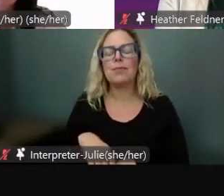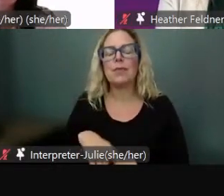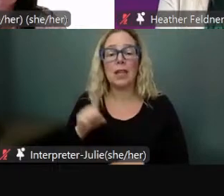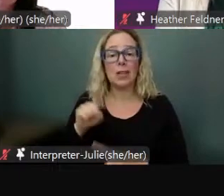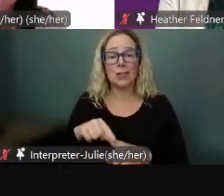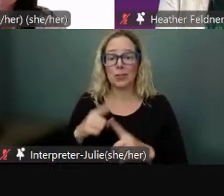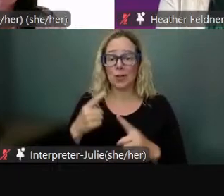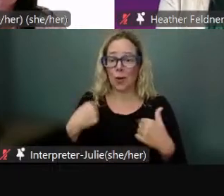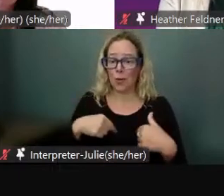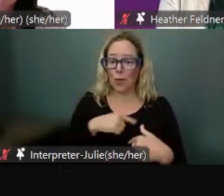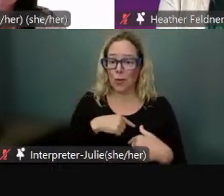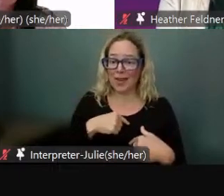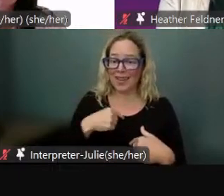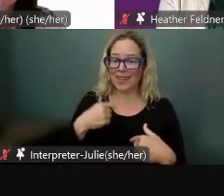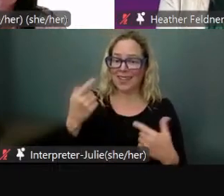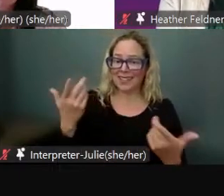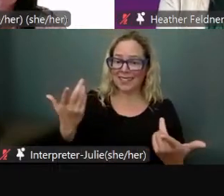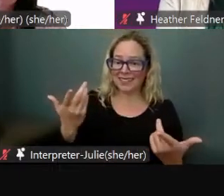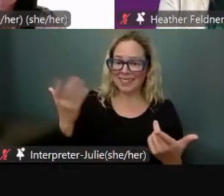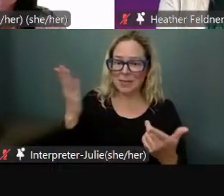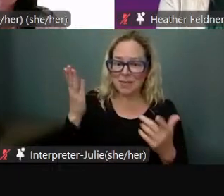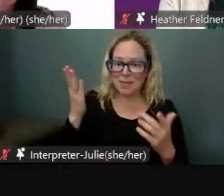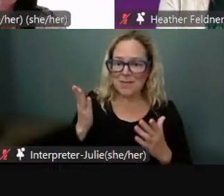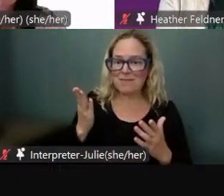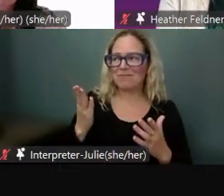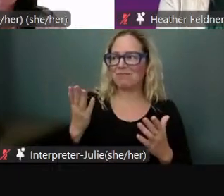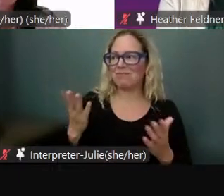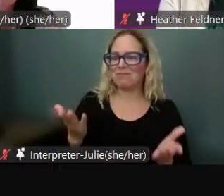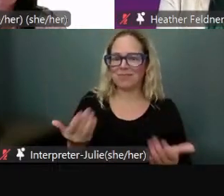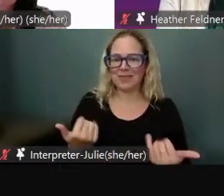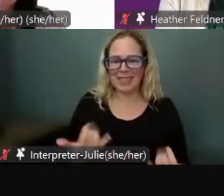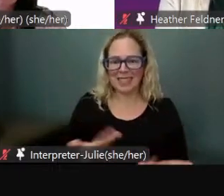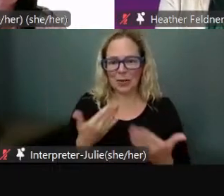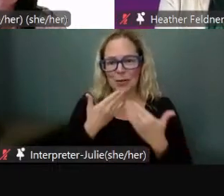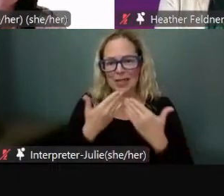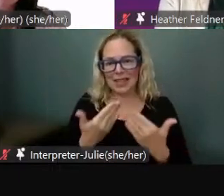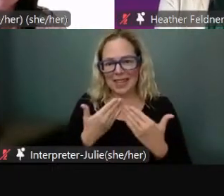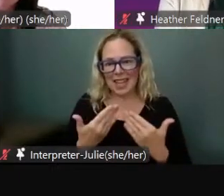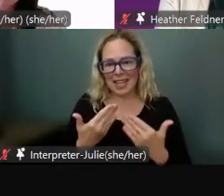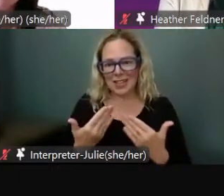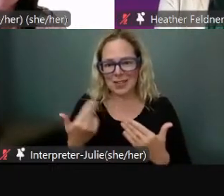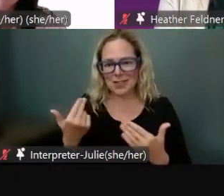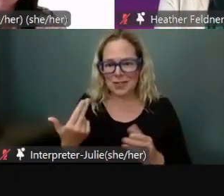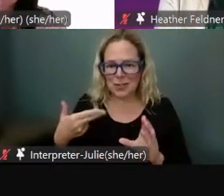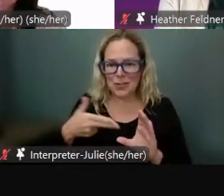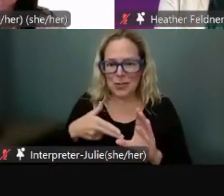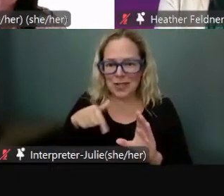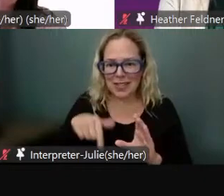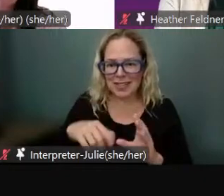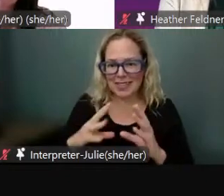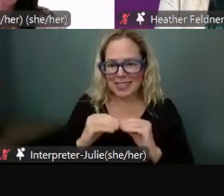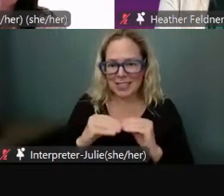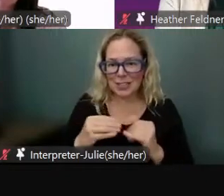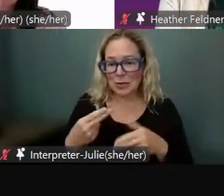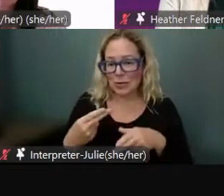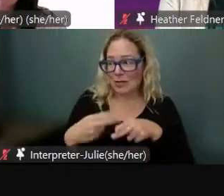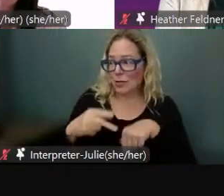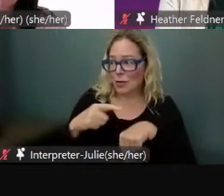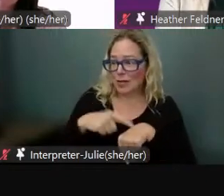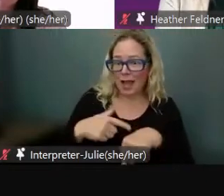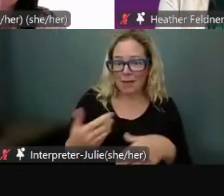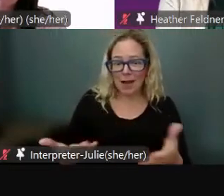are here, we thank you for attending our session, and we have a short time left that we would like to welcome any questions